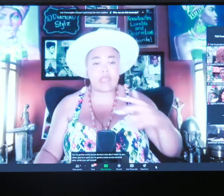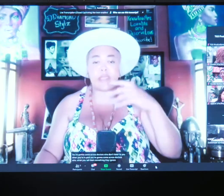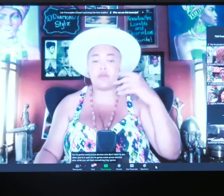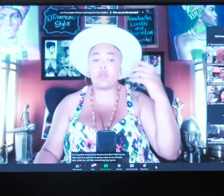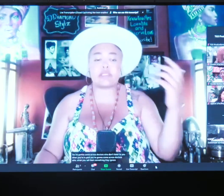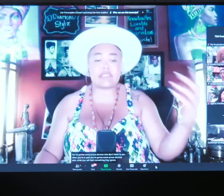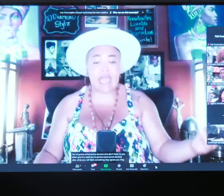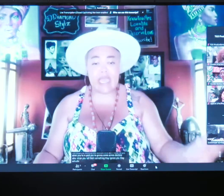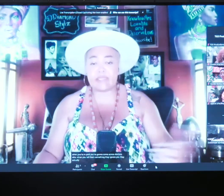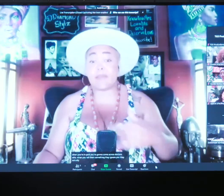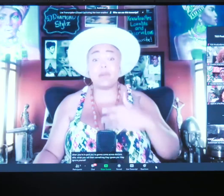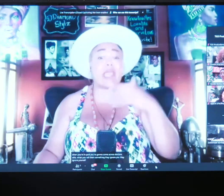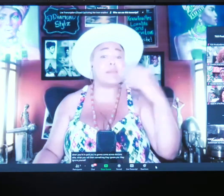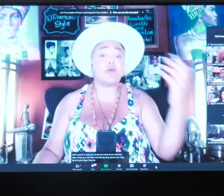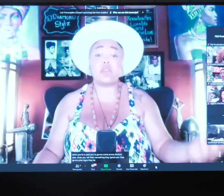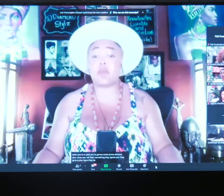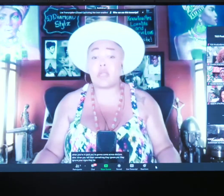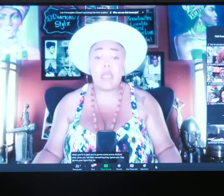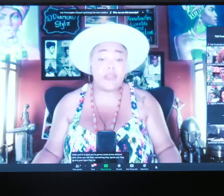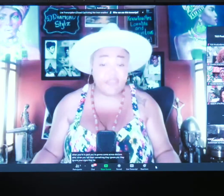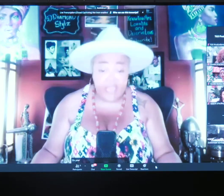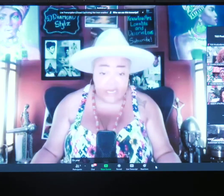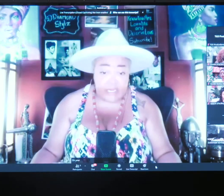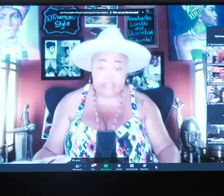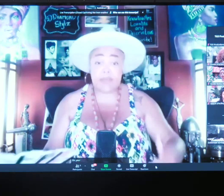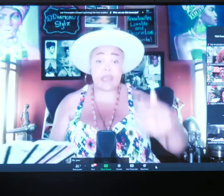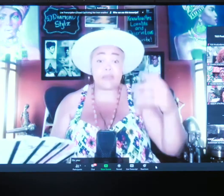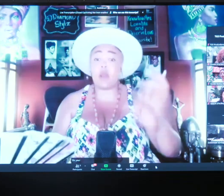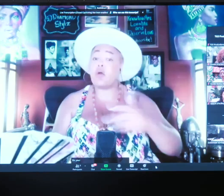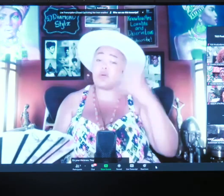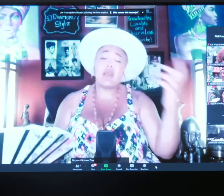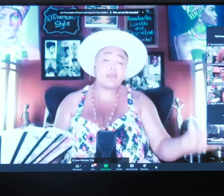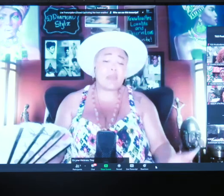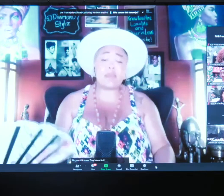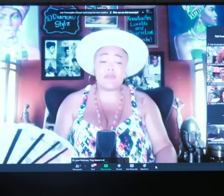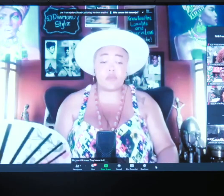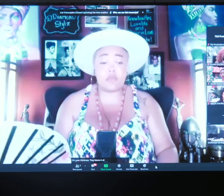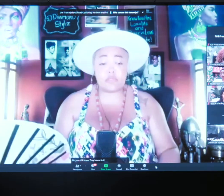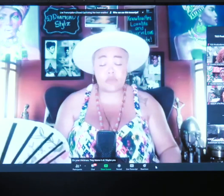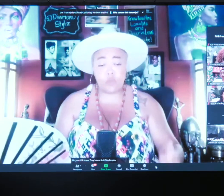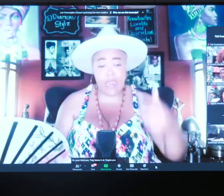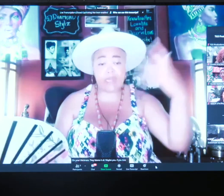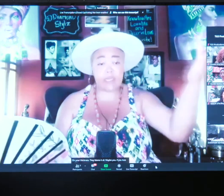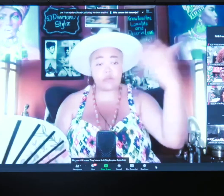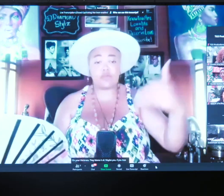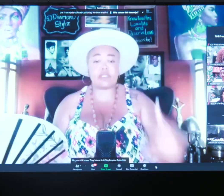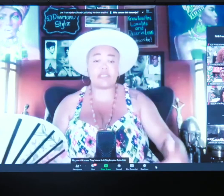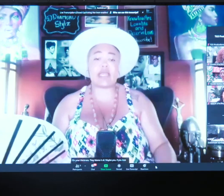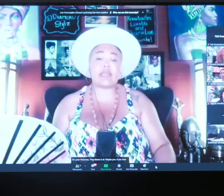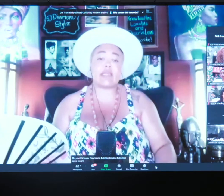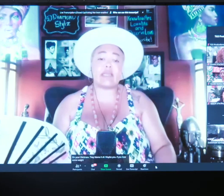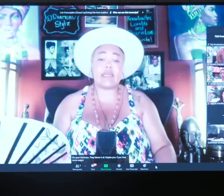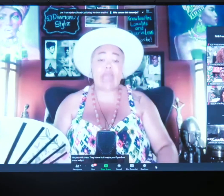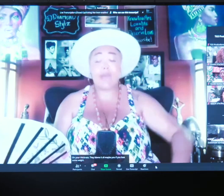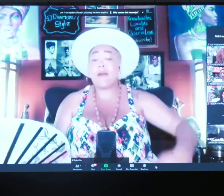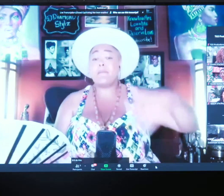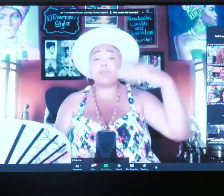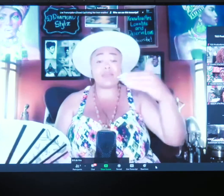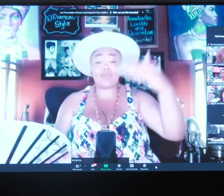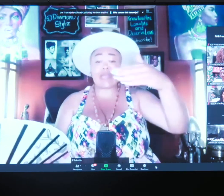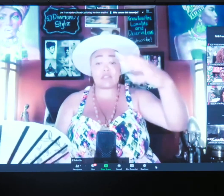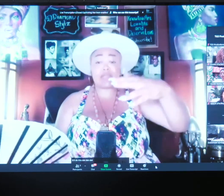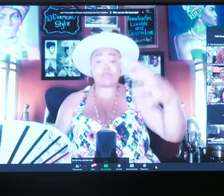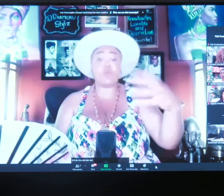They ignore your signs. They blame it on your thickness. They blame it, oh, maybe if you lose some weight, it'll do this, da, da, da, da, da, da.